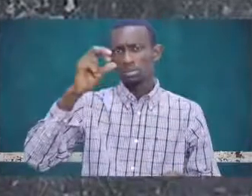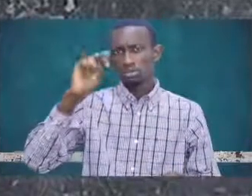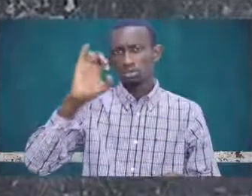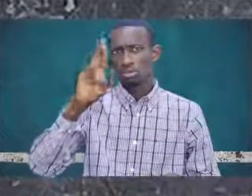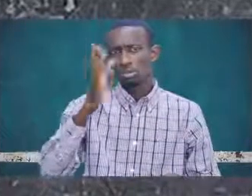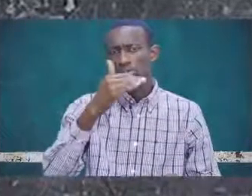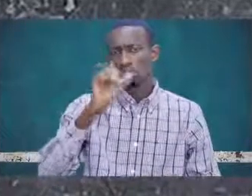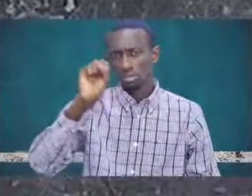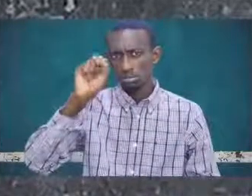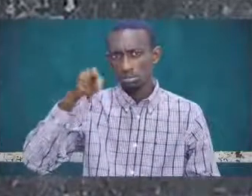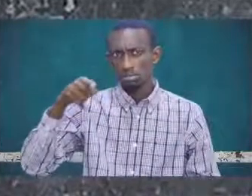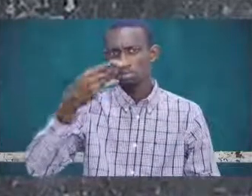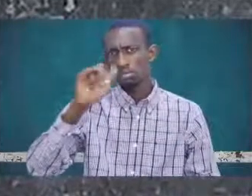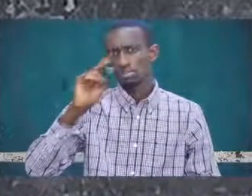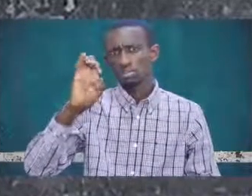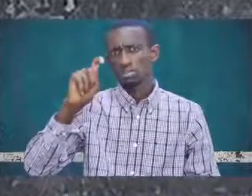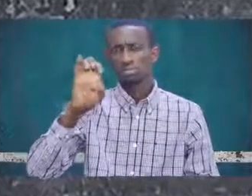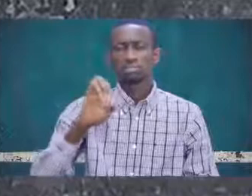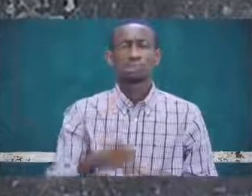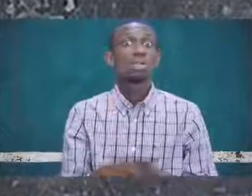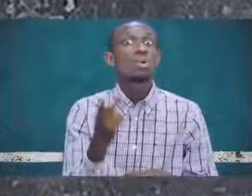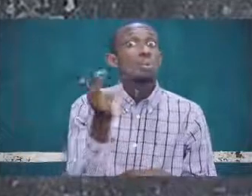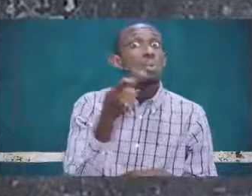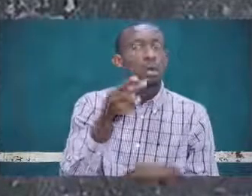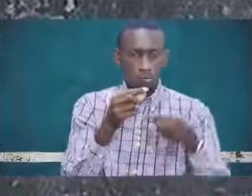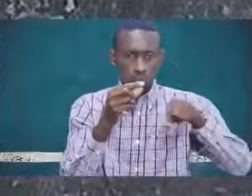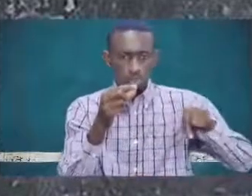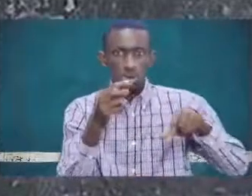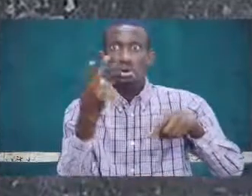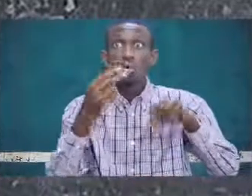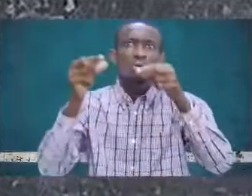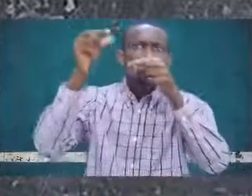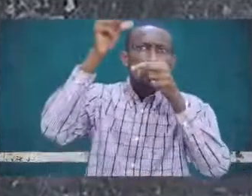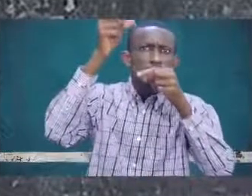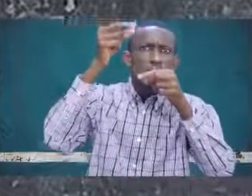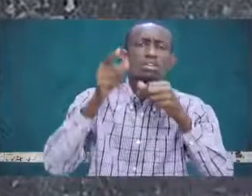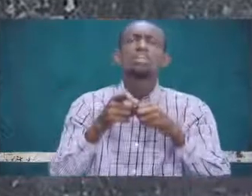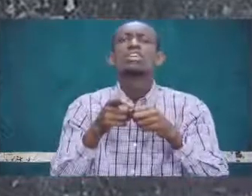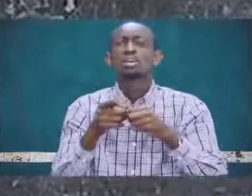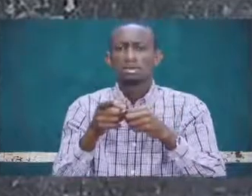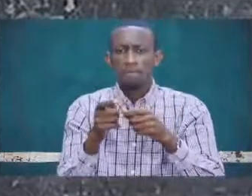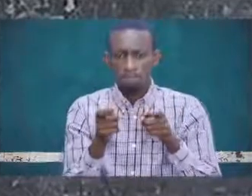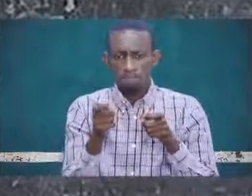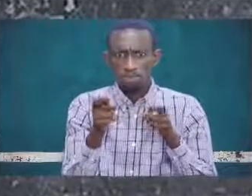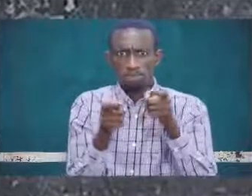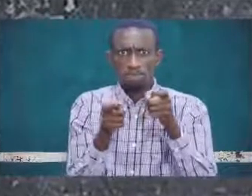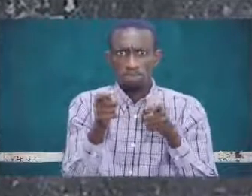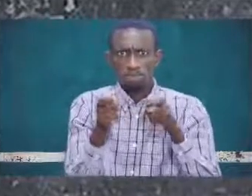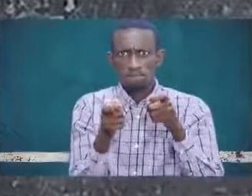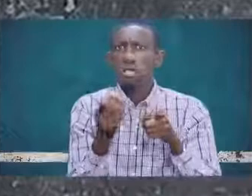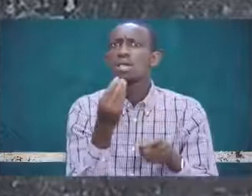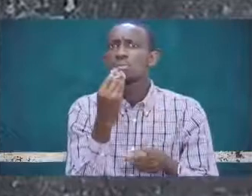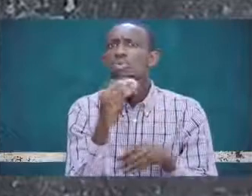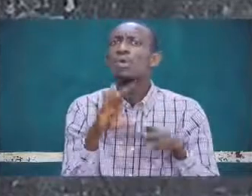which is called pyloric sphincter. The two sphincters, they work together and they control the movement of food into and out of the